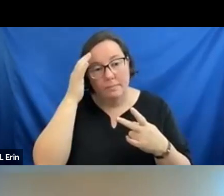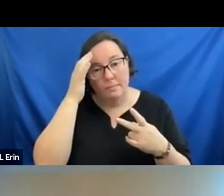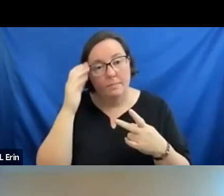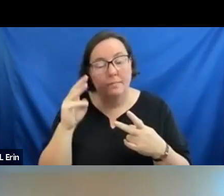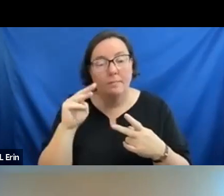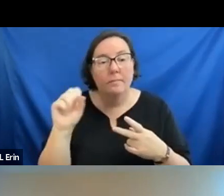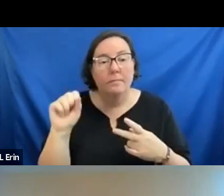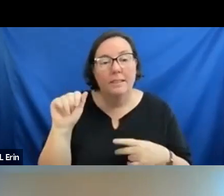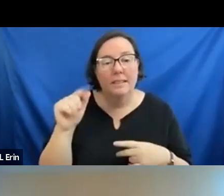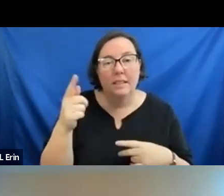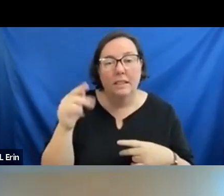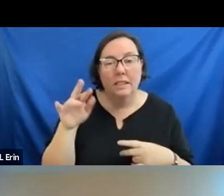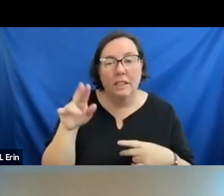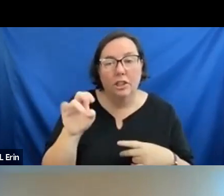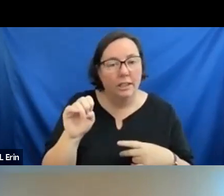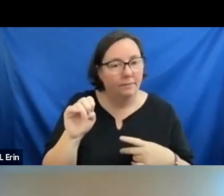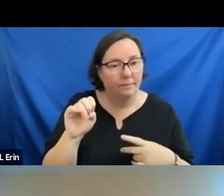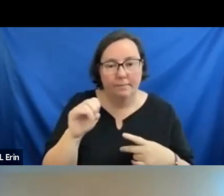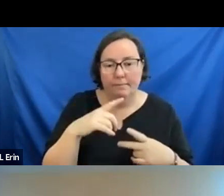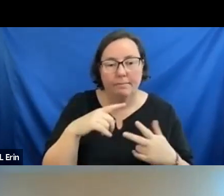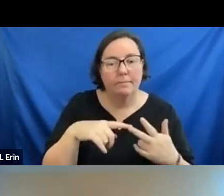Ms. Aguirre.